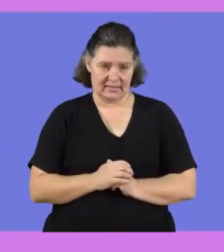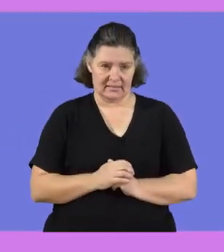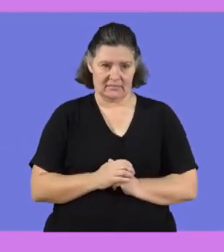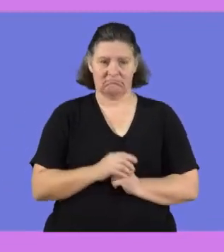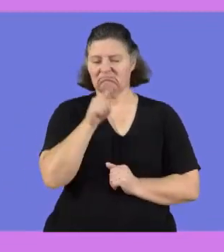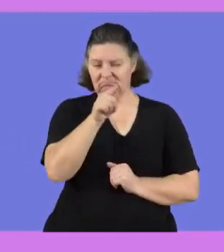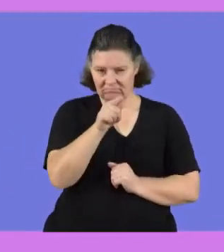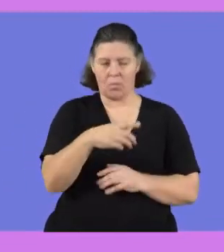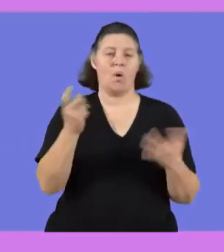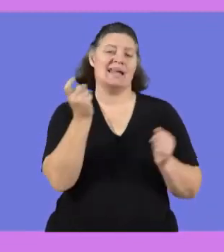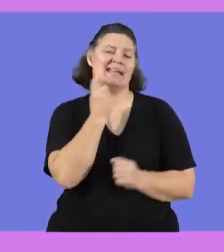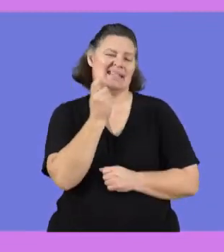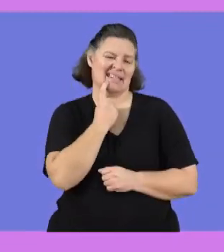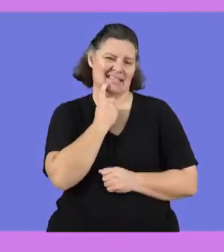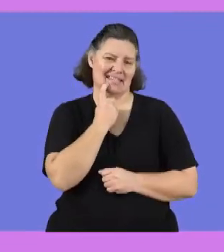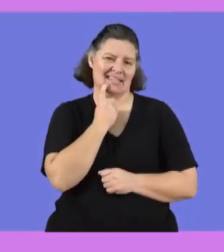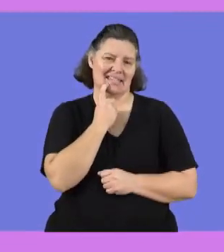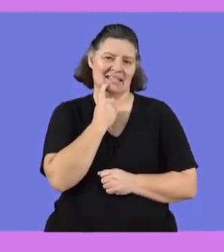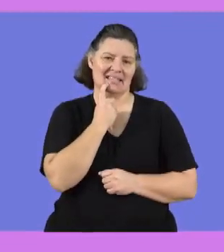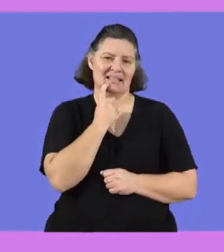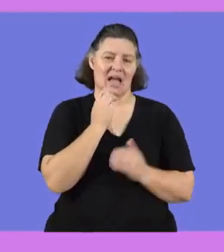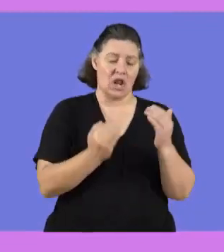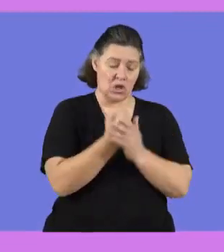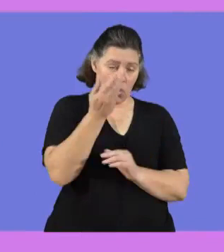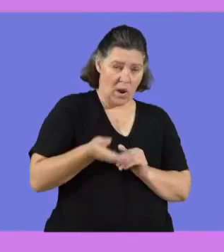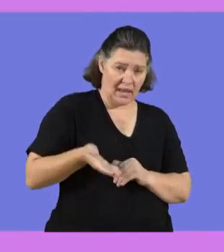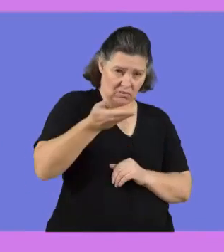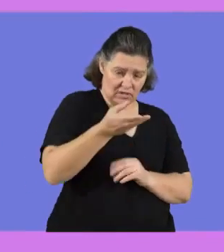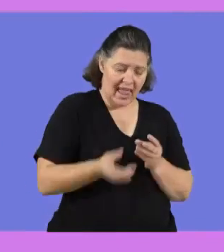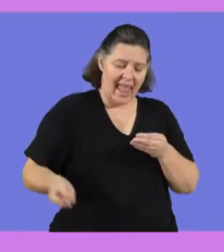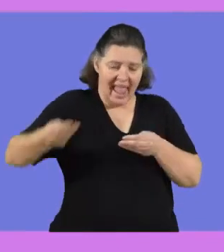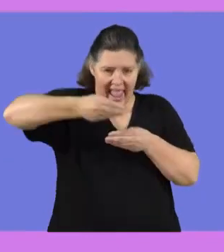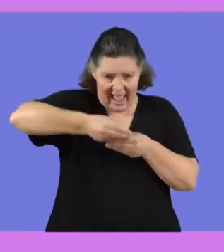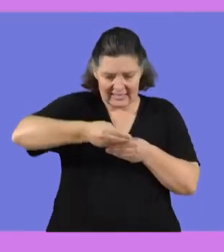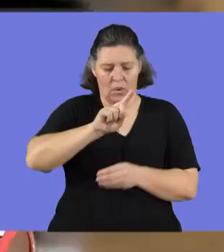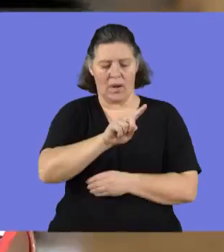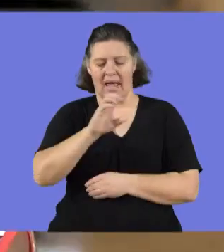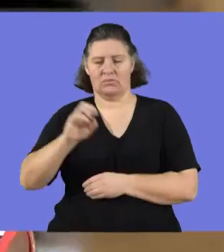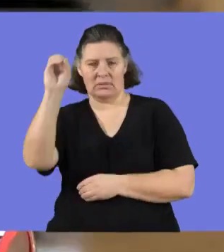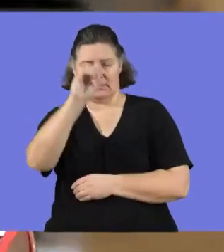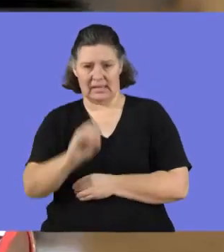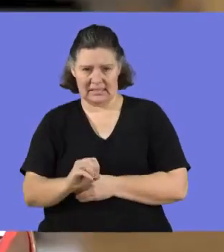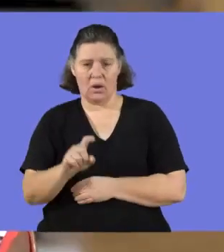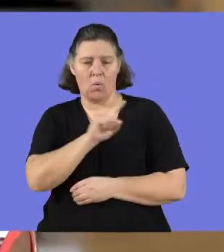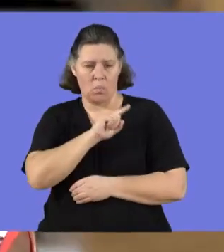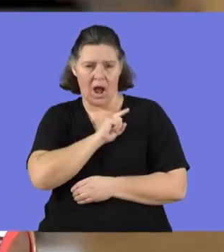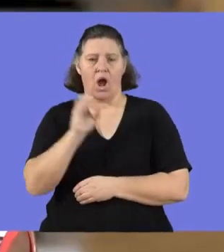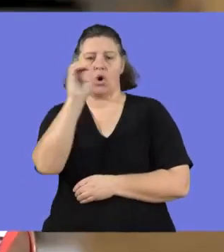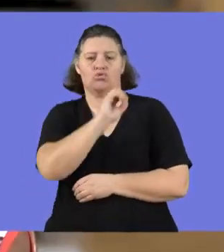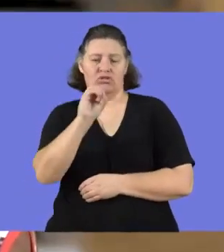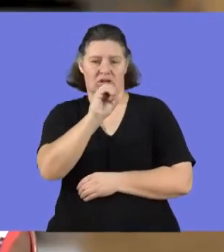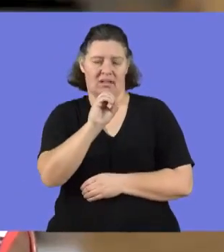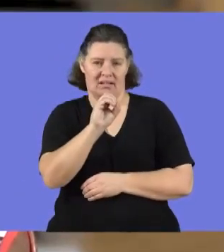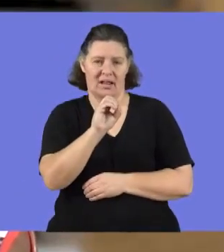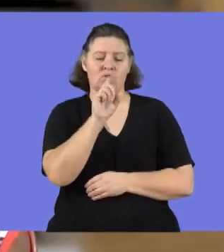get is 5,600 rand. I think this method is easy. You just take the new increase, add it